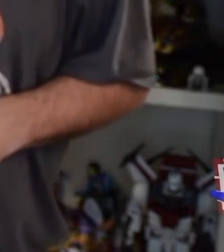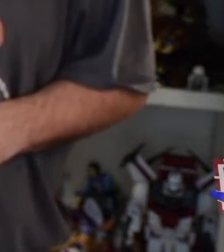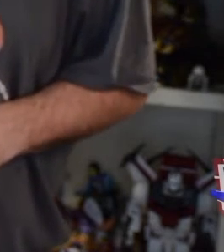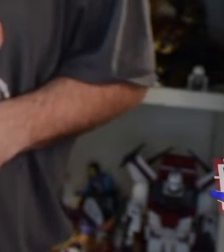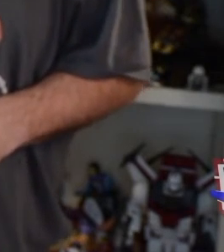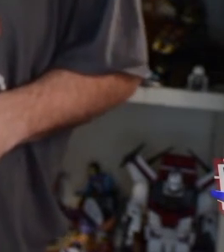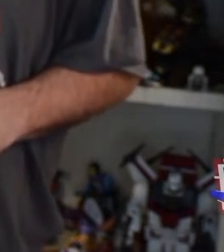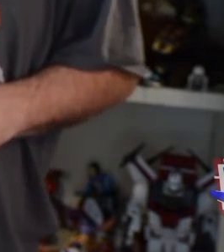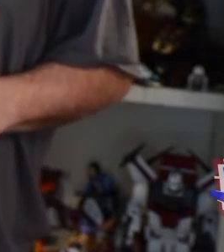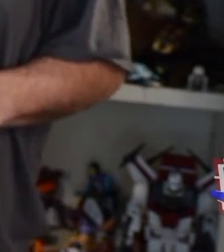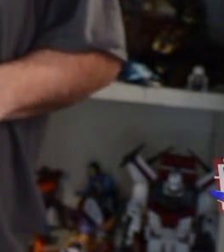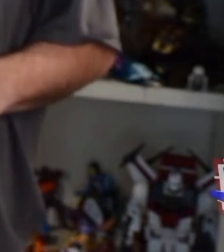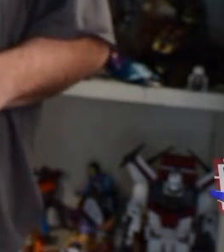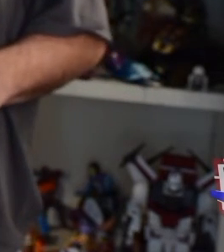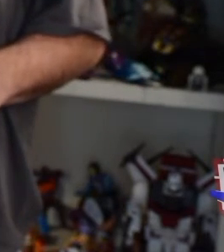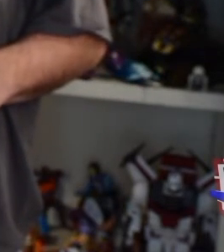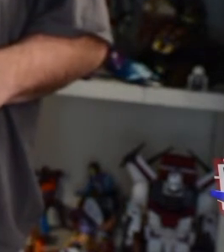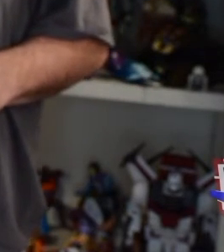Grotusque,